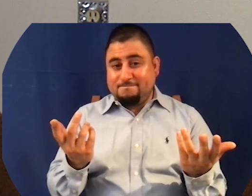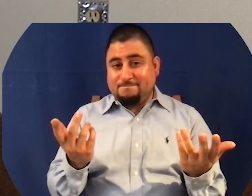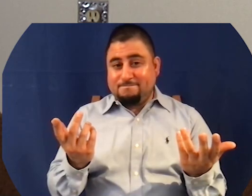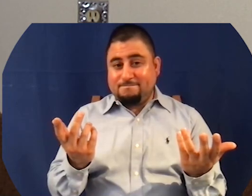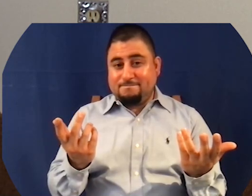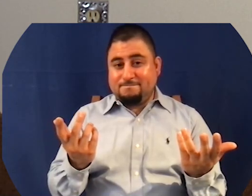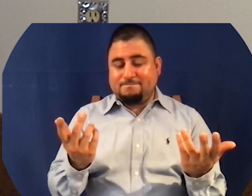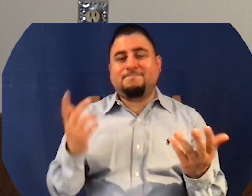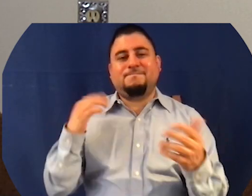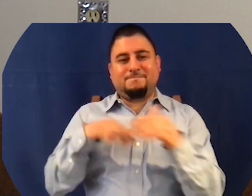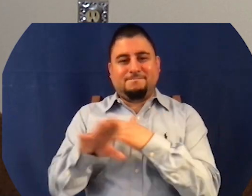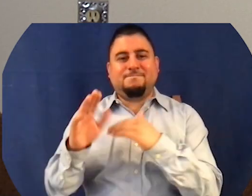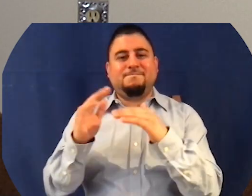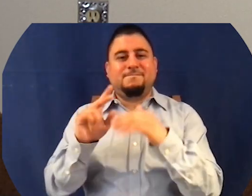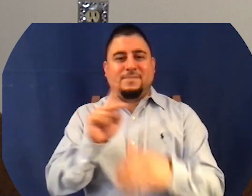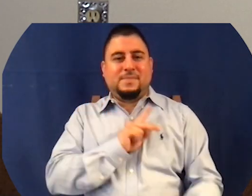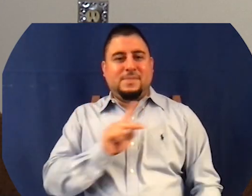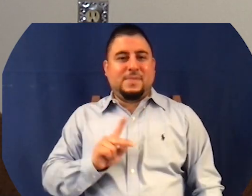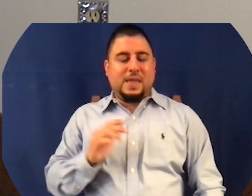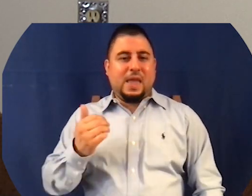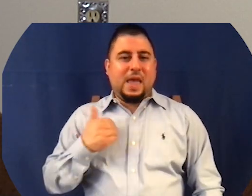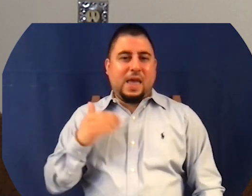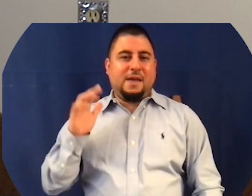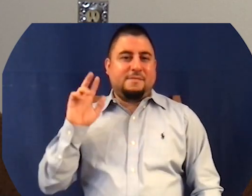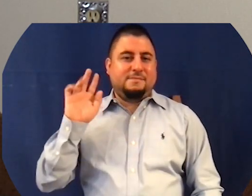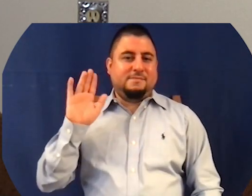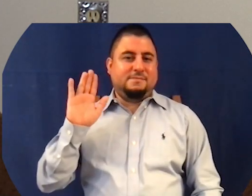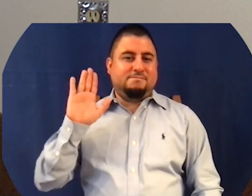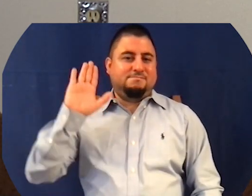An entrance into the kingdom has its price.